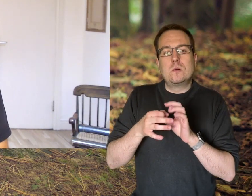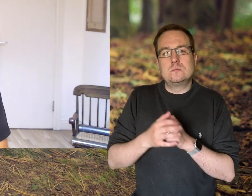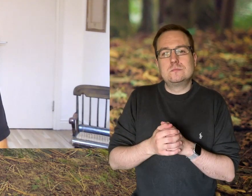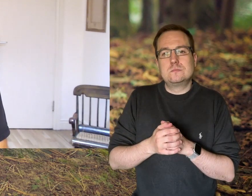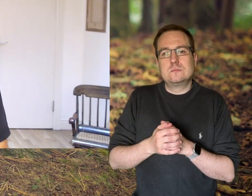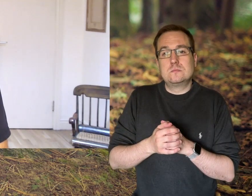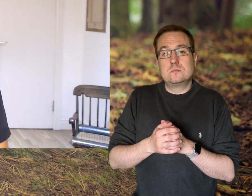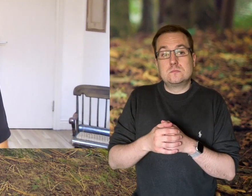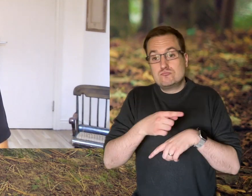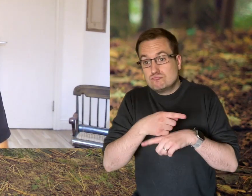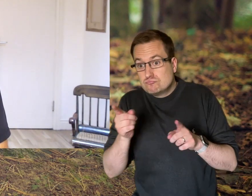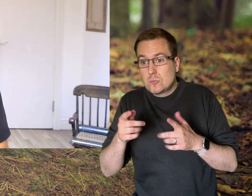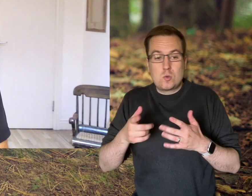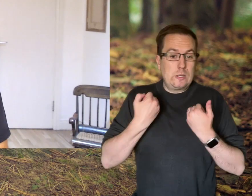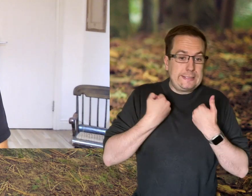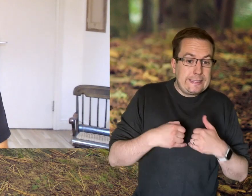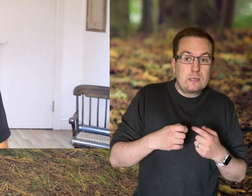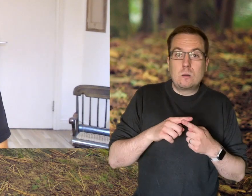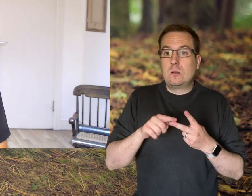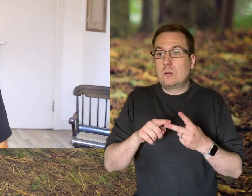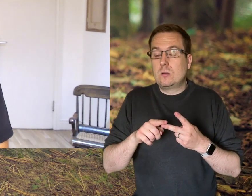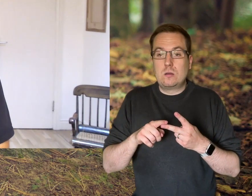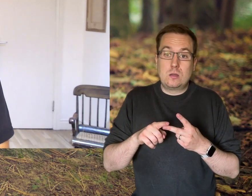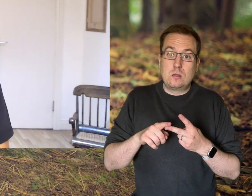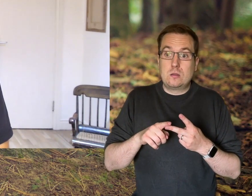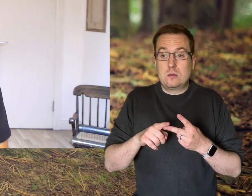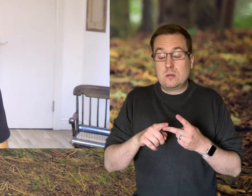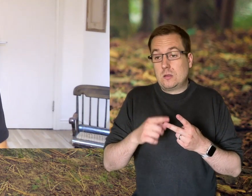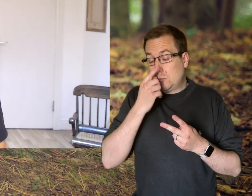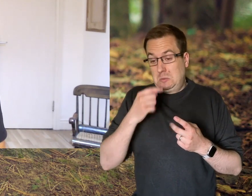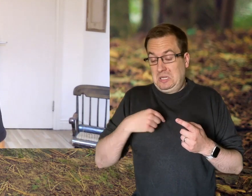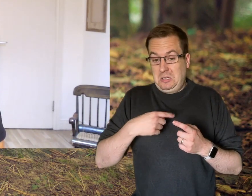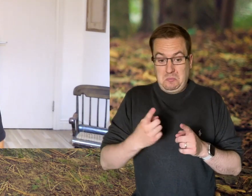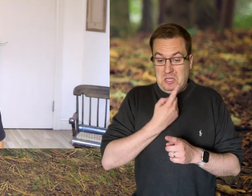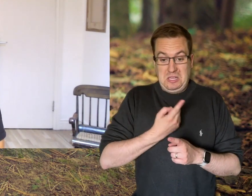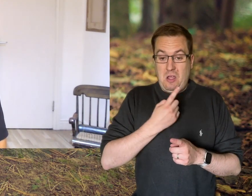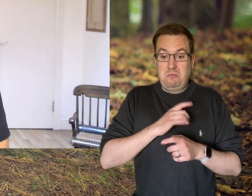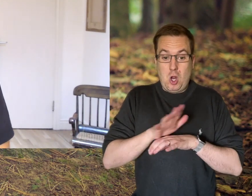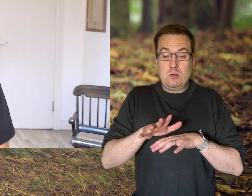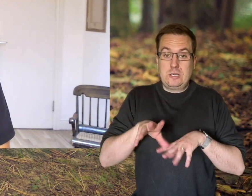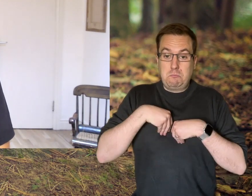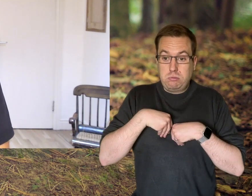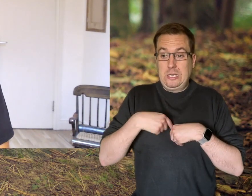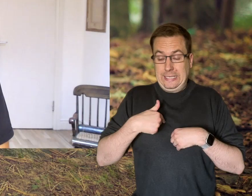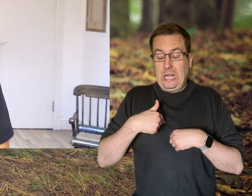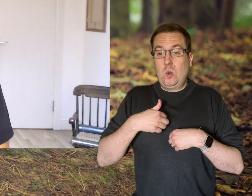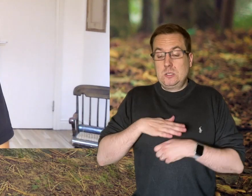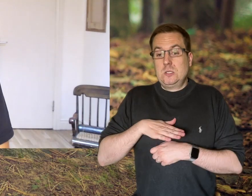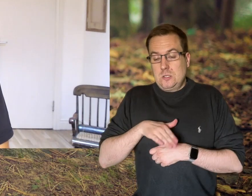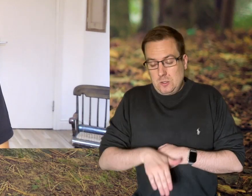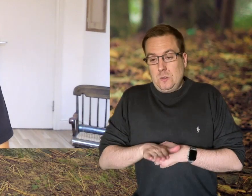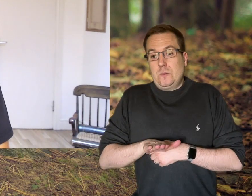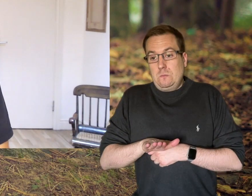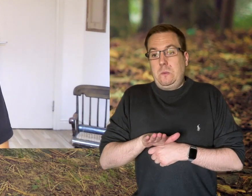And Lord, for those of us that are sick, maybe we're like me, recovering from COVID, God, would you